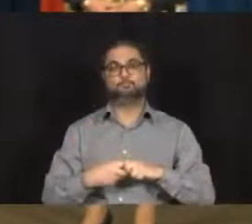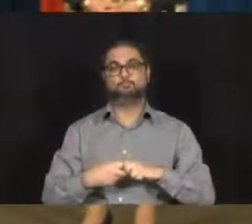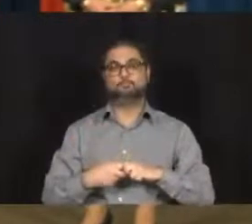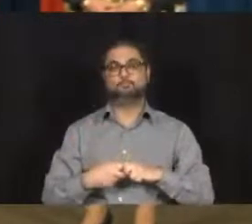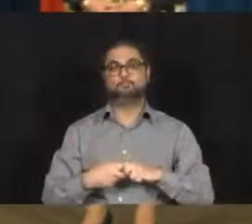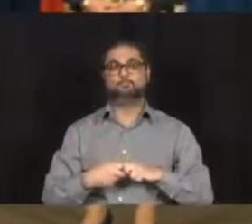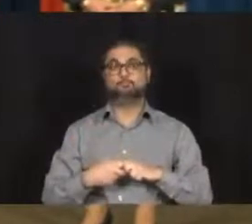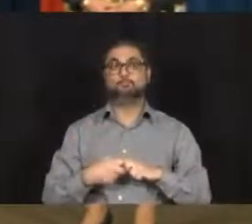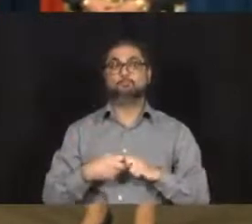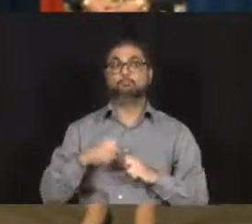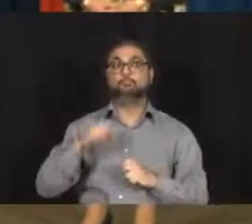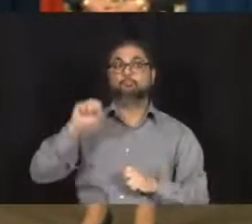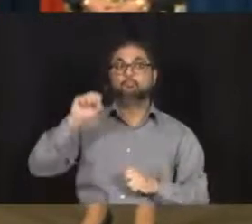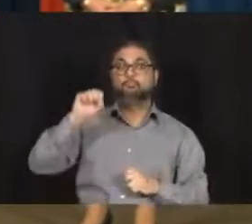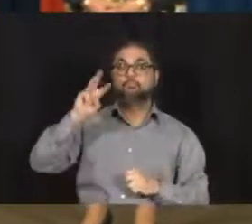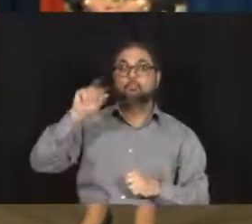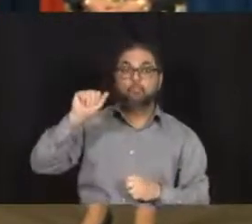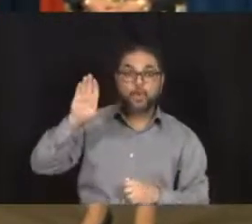or N95,